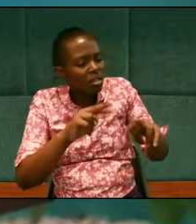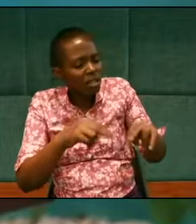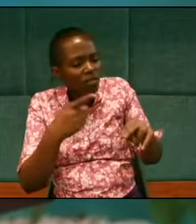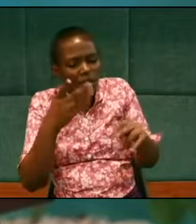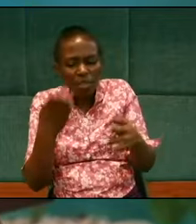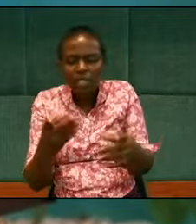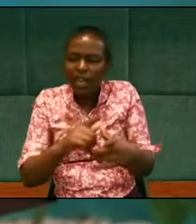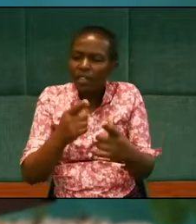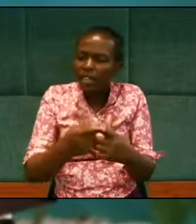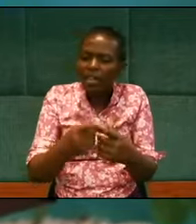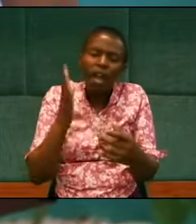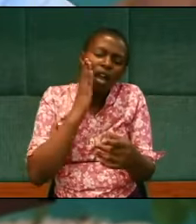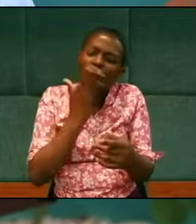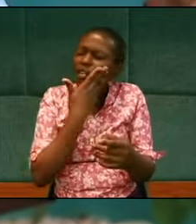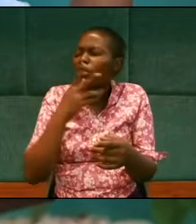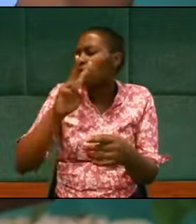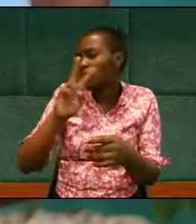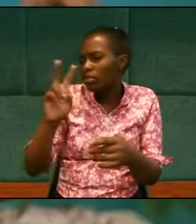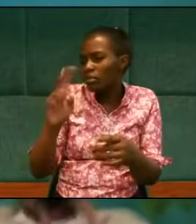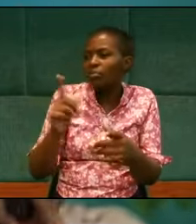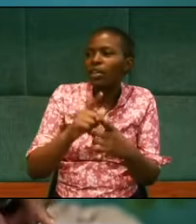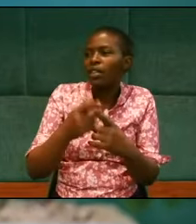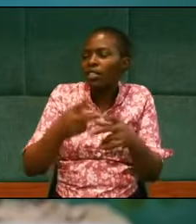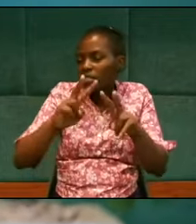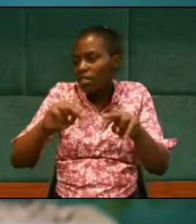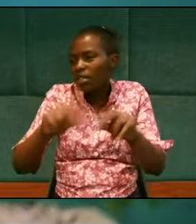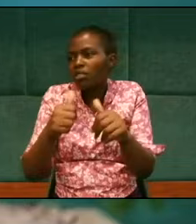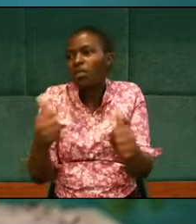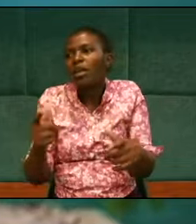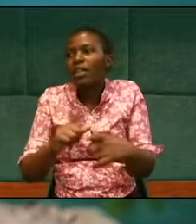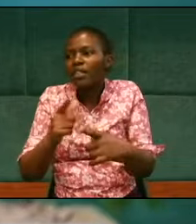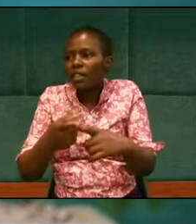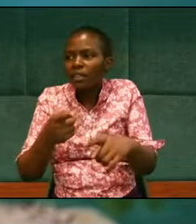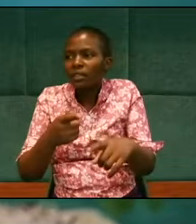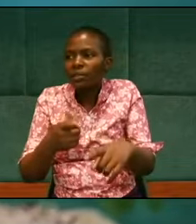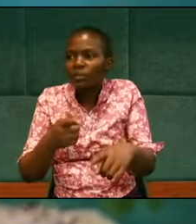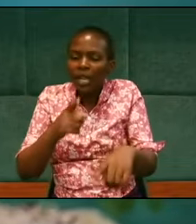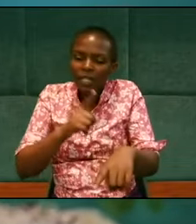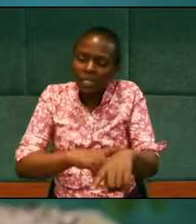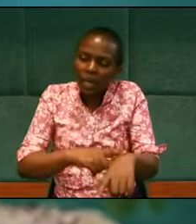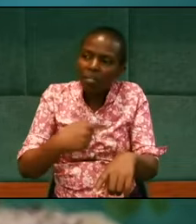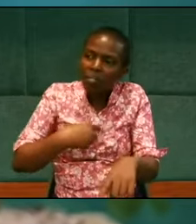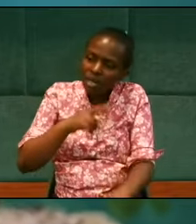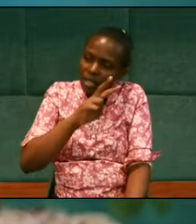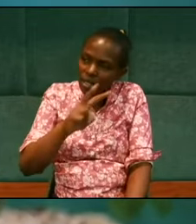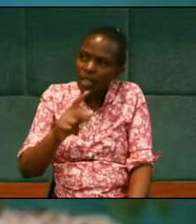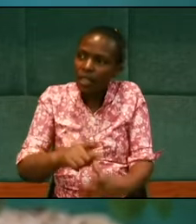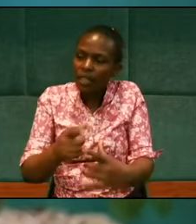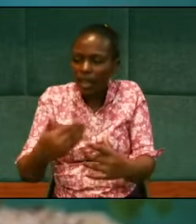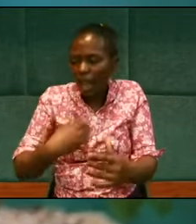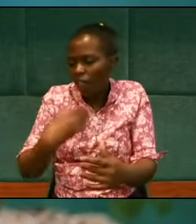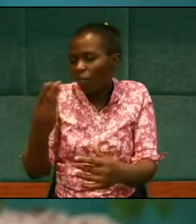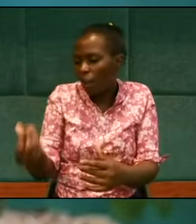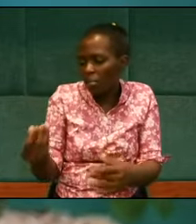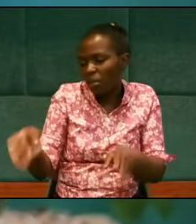check the space. I'll check four places where it is currently available. When I spark the car, I start. I know I have enough